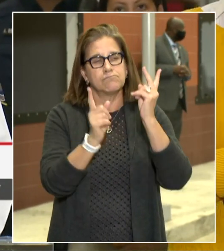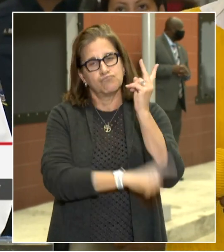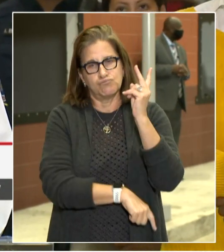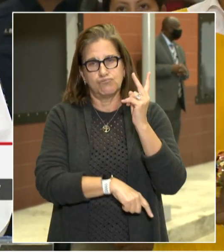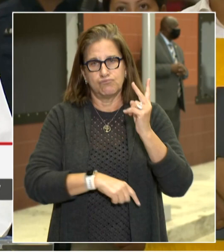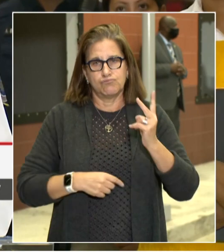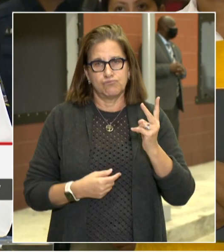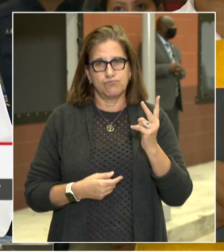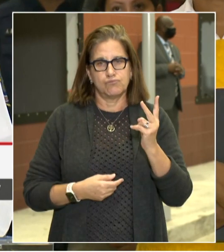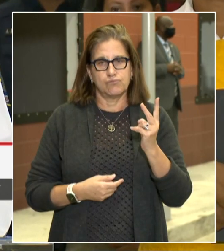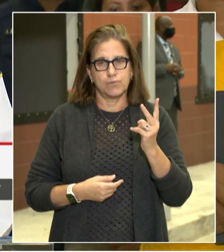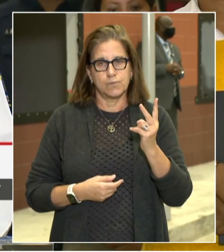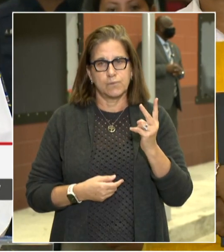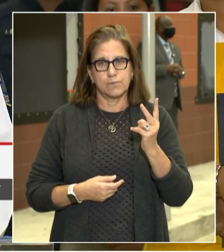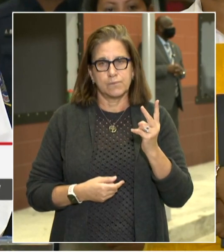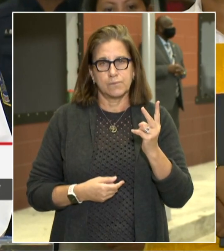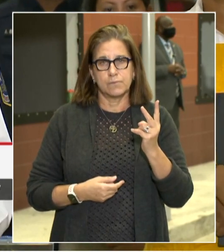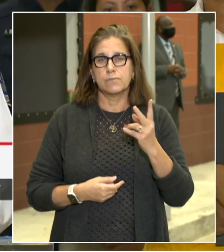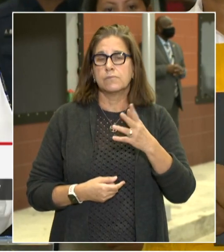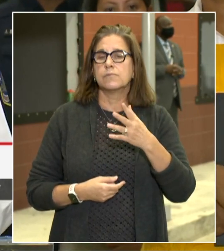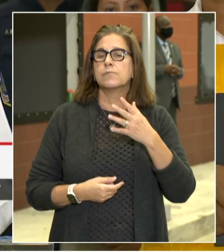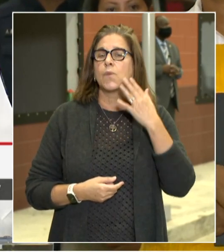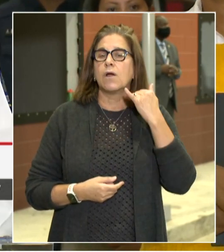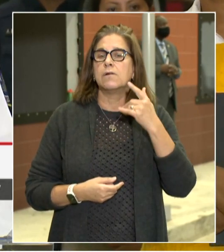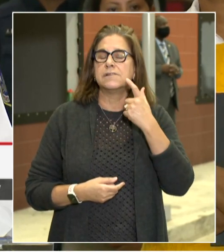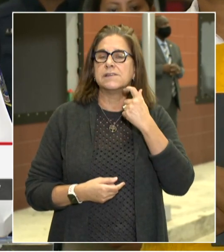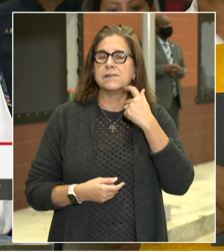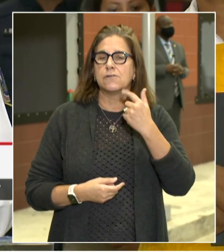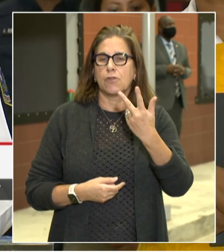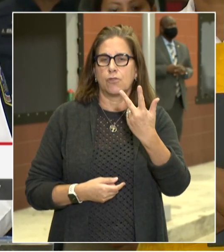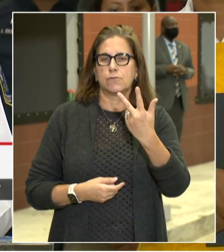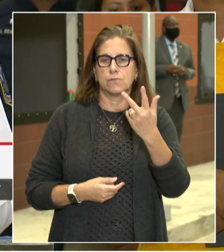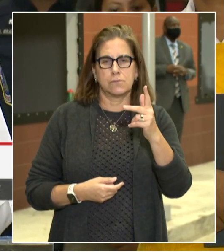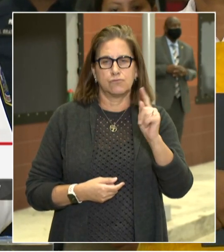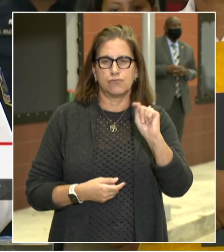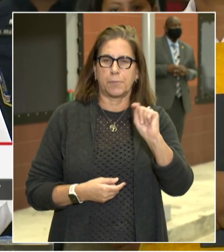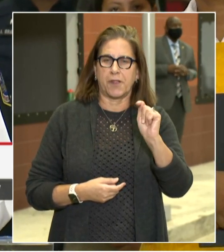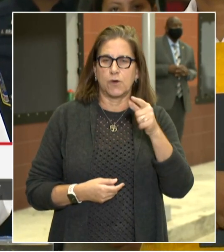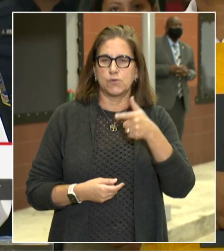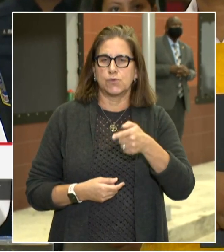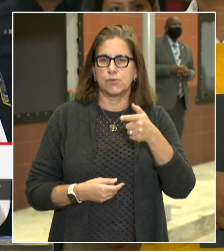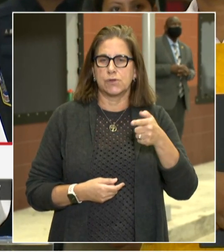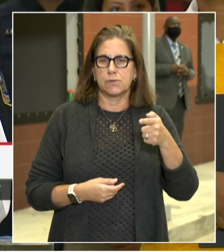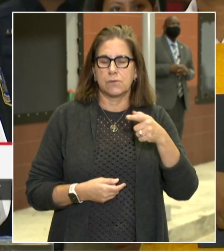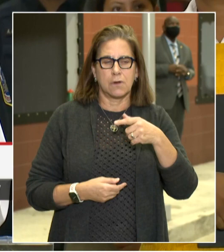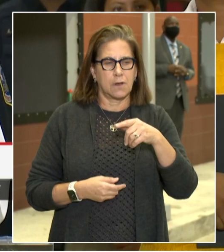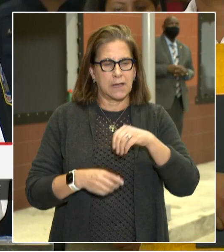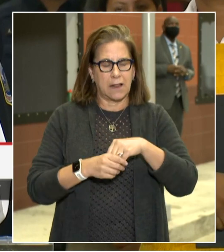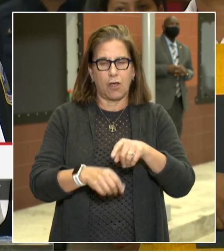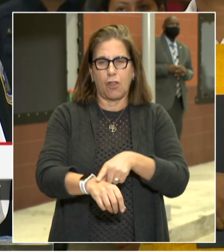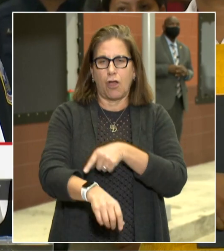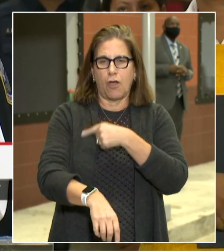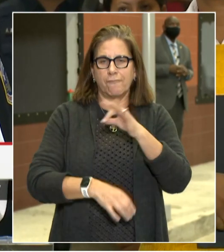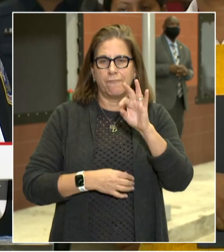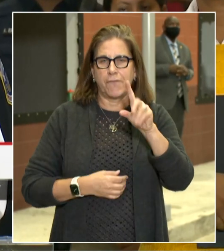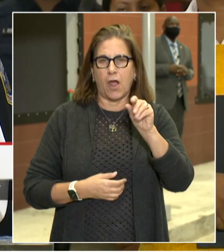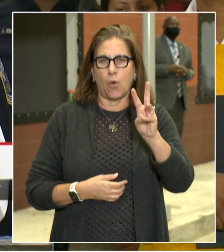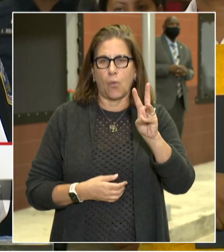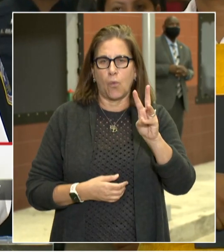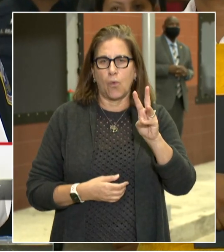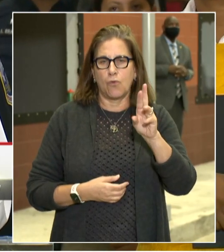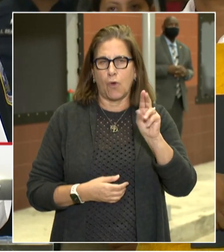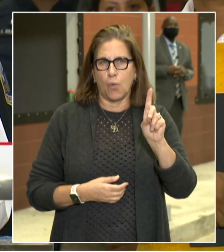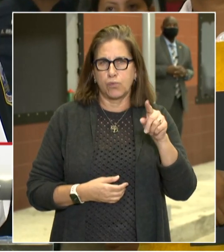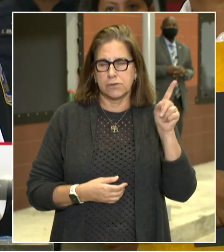up on Longfellow, they will be no stranger to our system. The question is, how do we prevent this from happening going forward? And that is making sure that violent